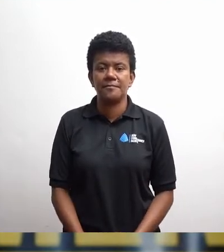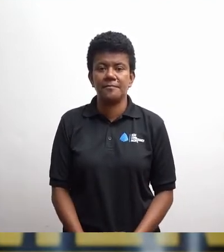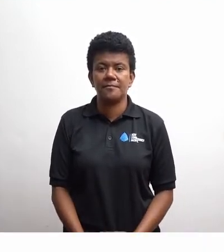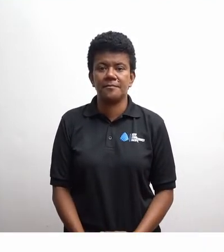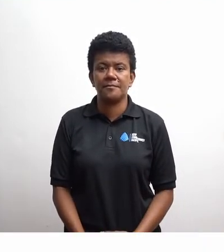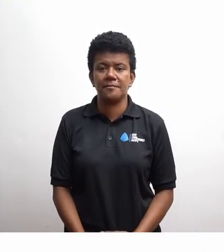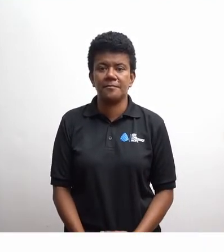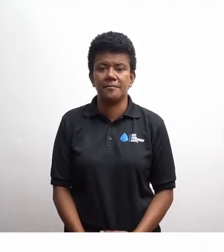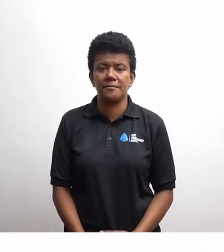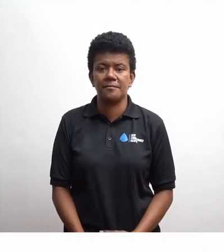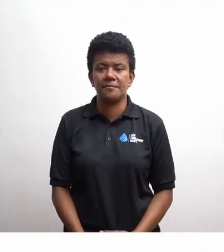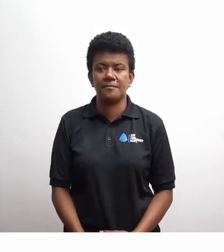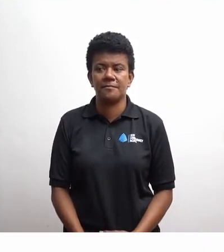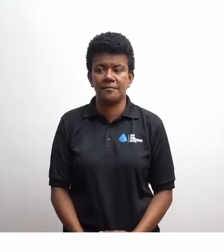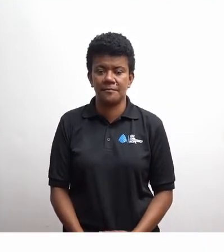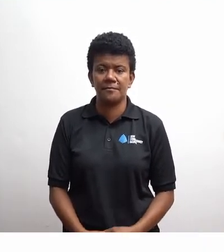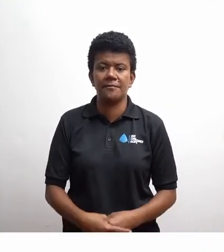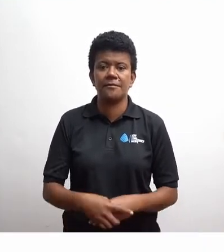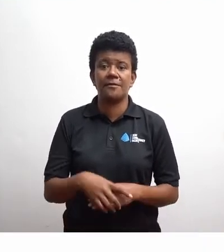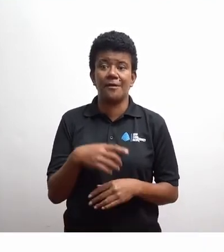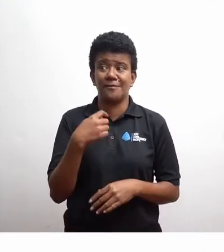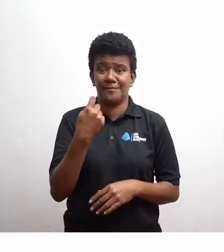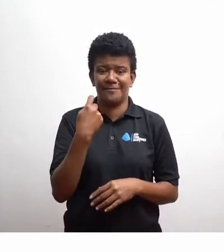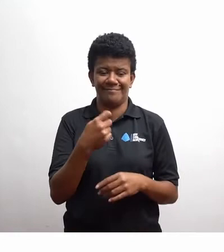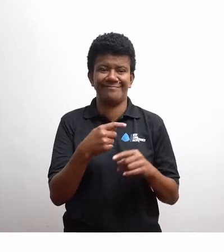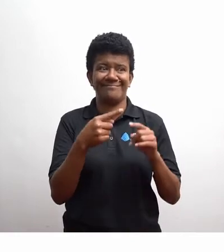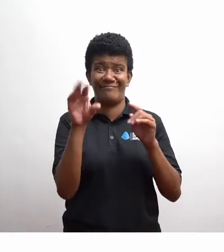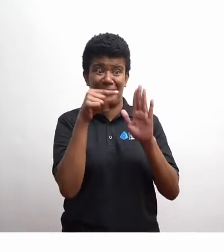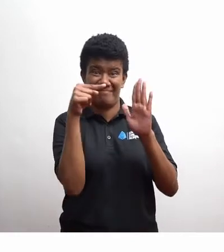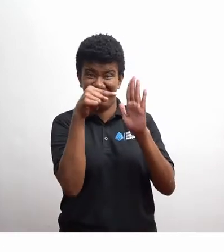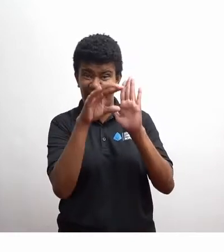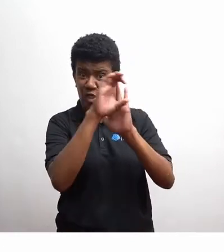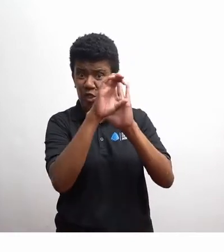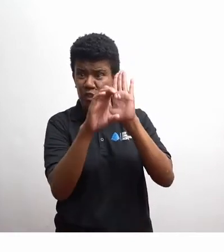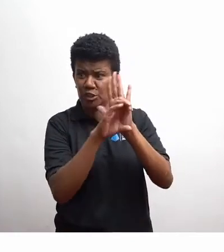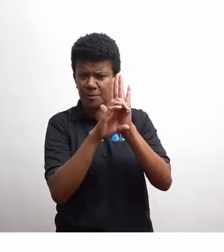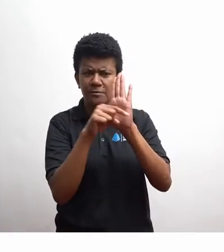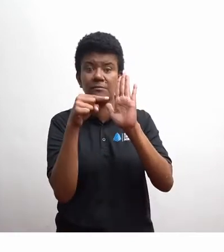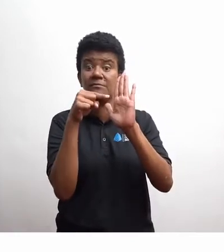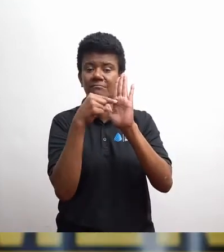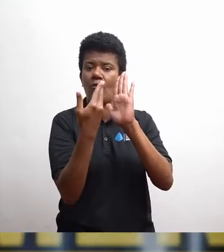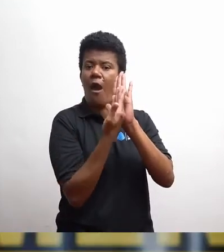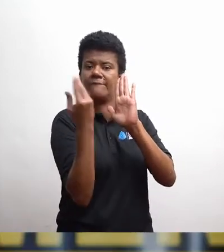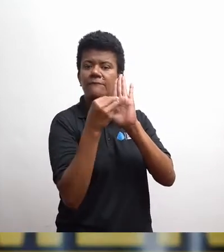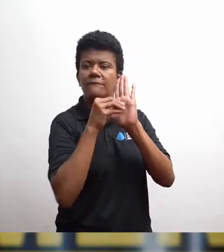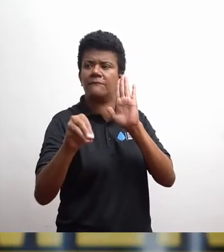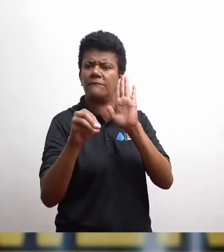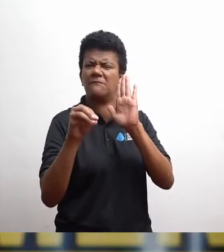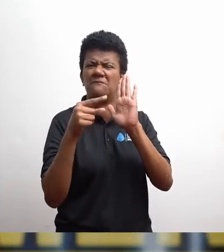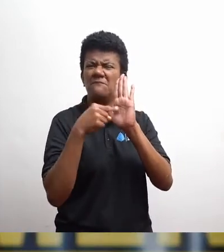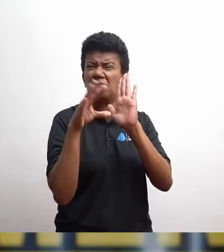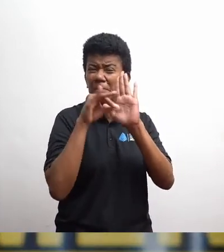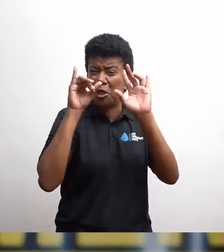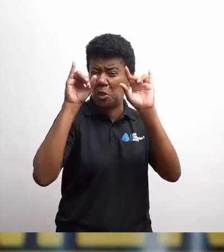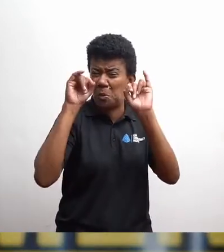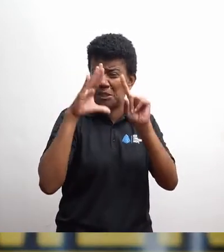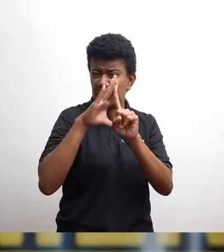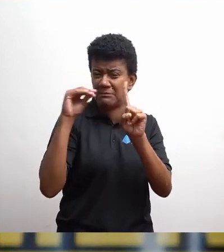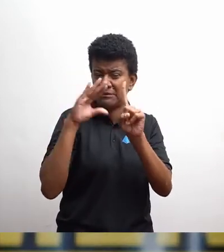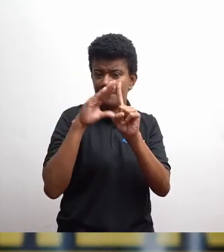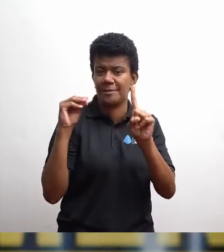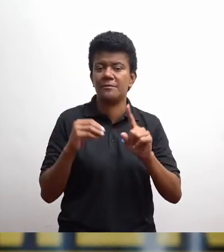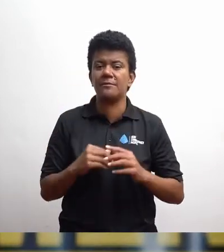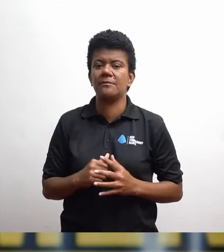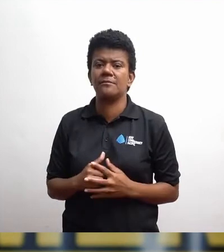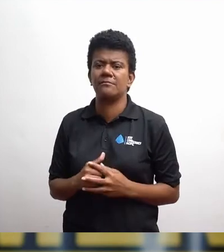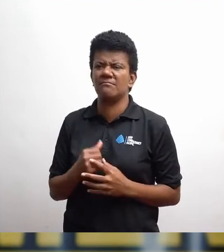There is almost no drawdown from the Constitution. We've removed some of the issues, like for instance, there